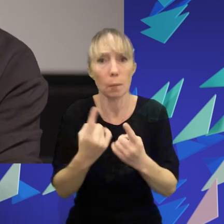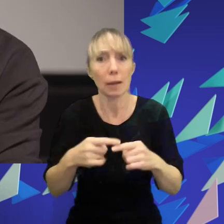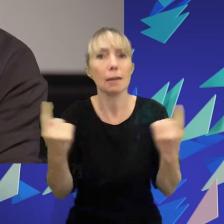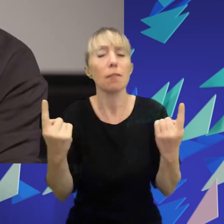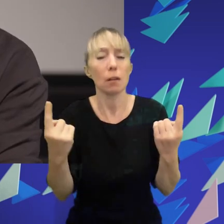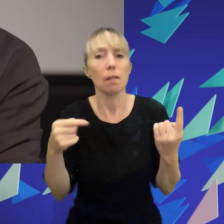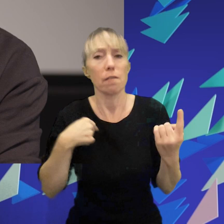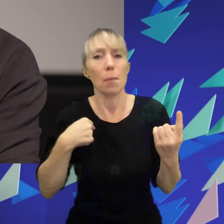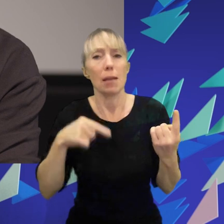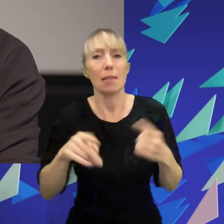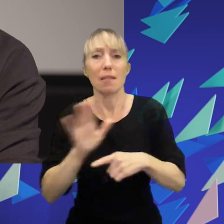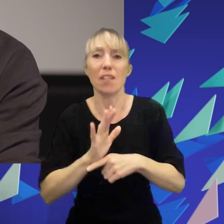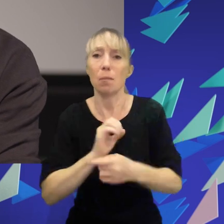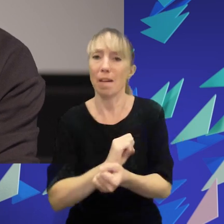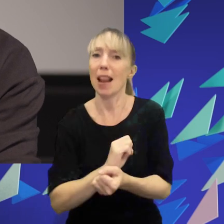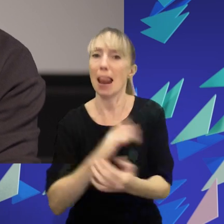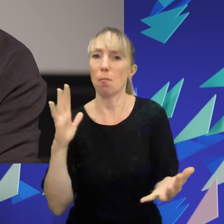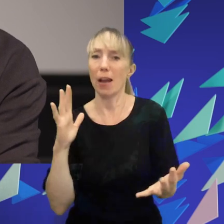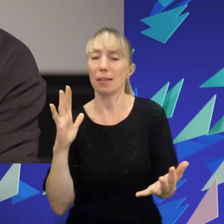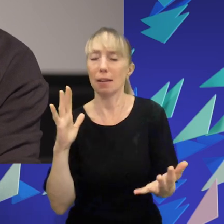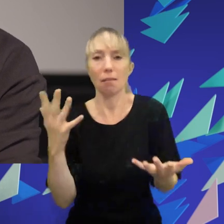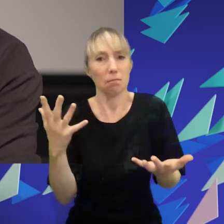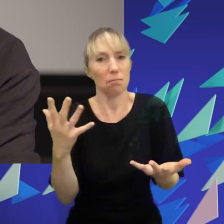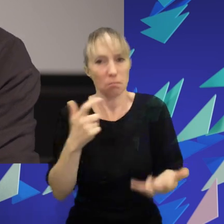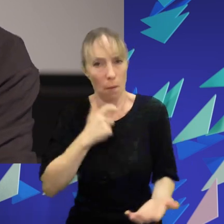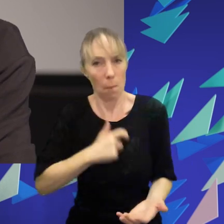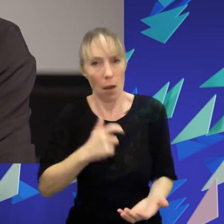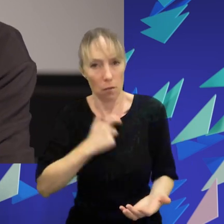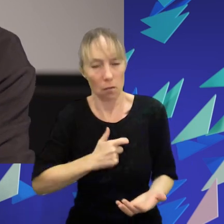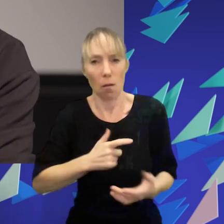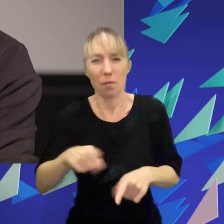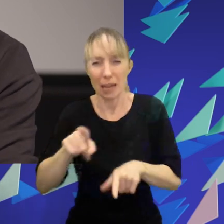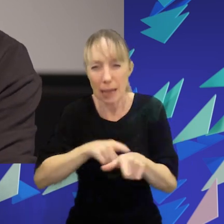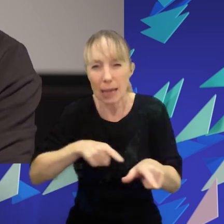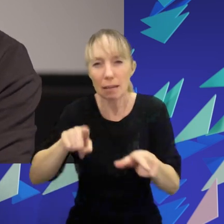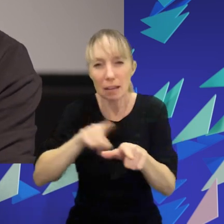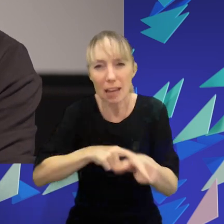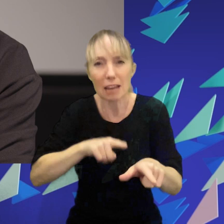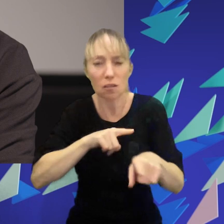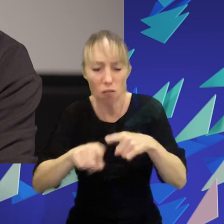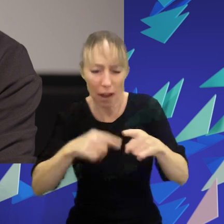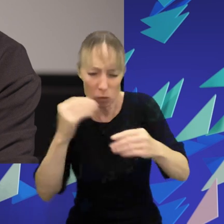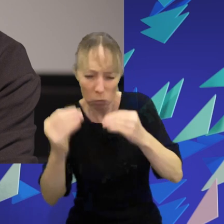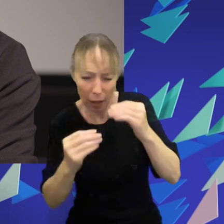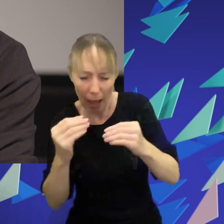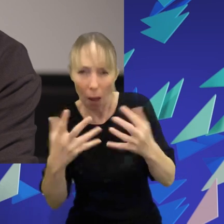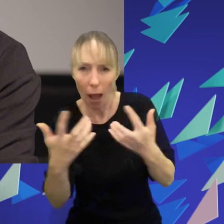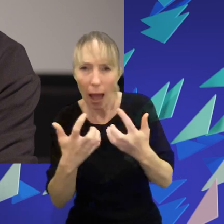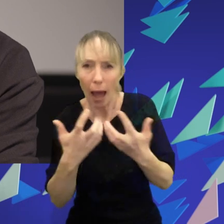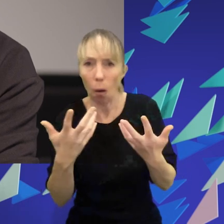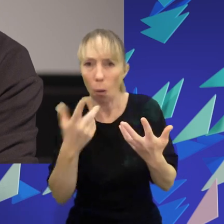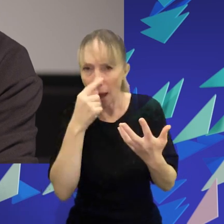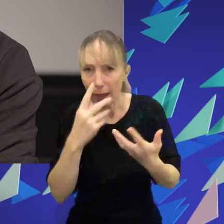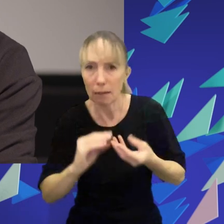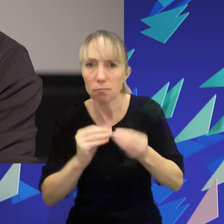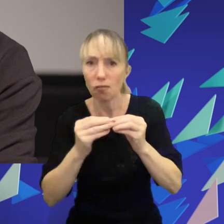very liberating, very personal. Took me years to try to understand how I should do it. And the need, I needed